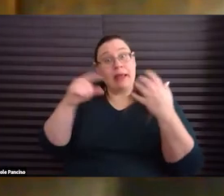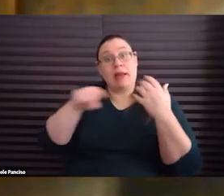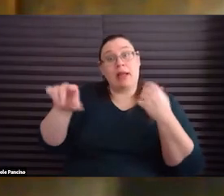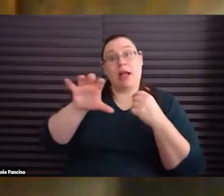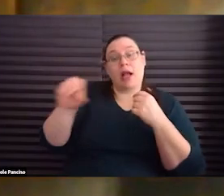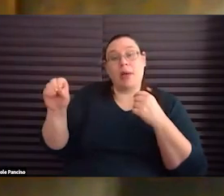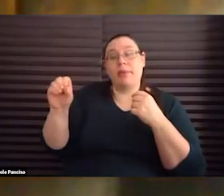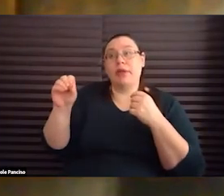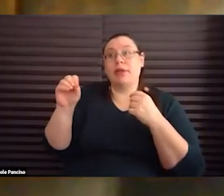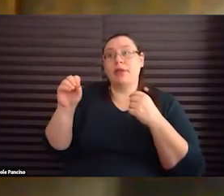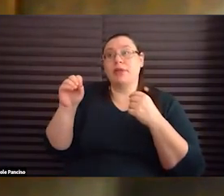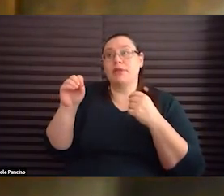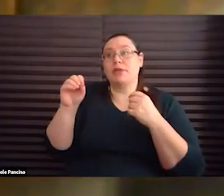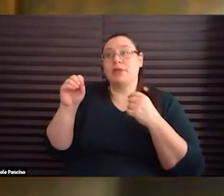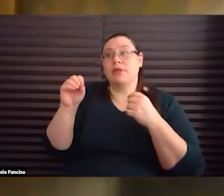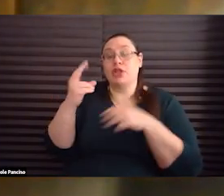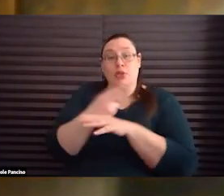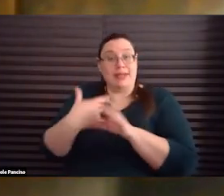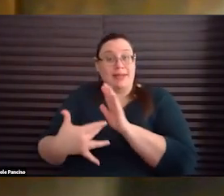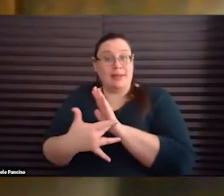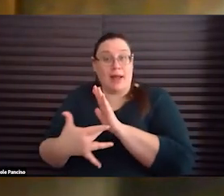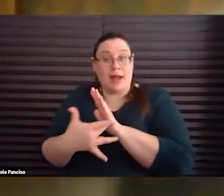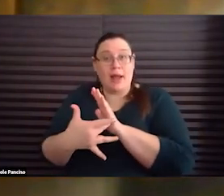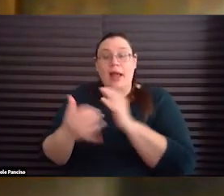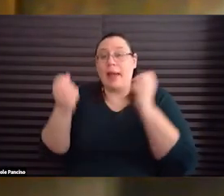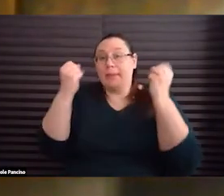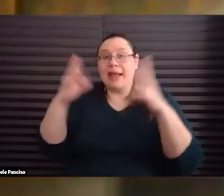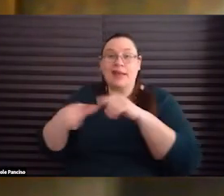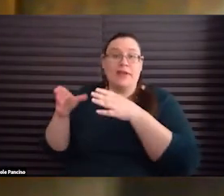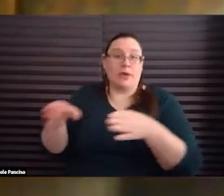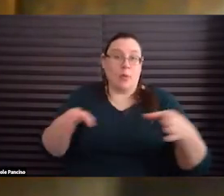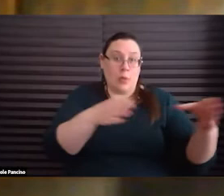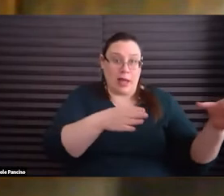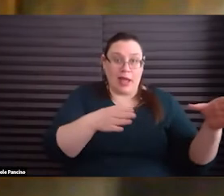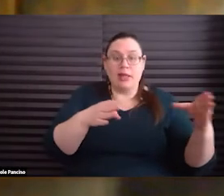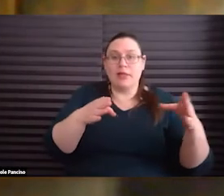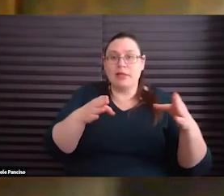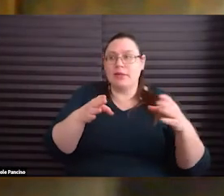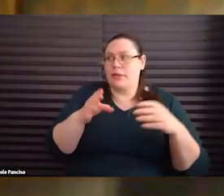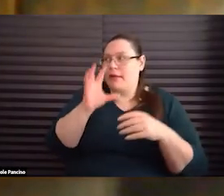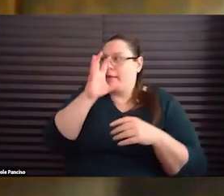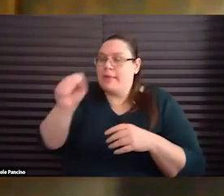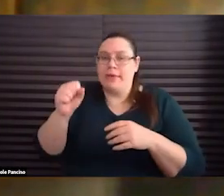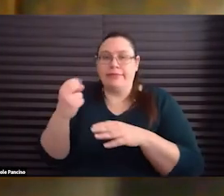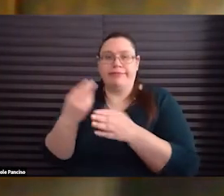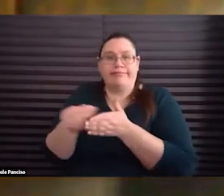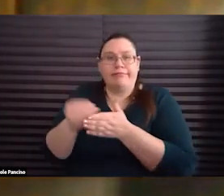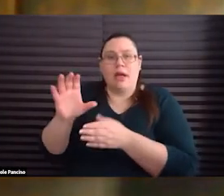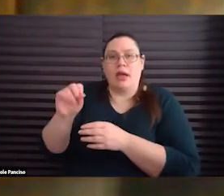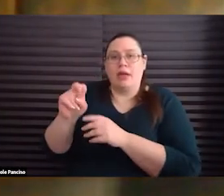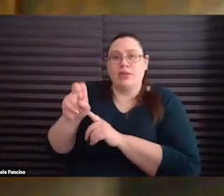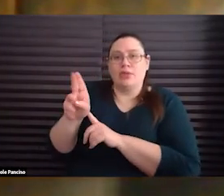that are using technology in so many different ways are attracting consumers